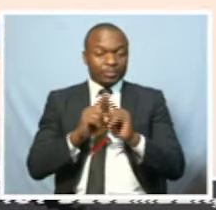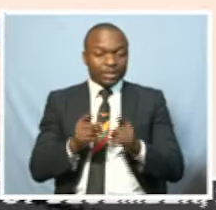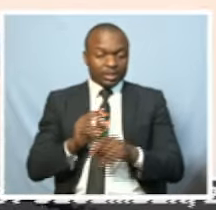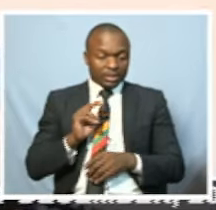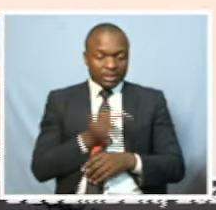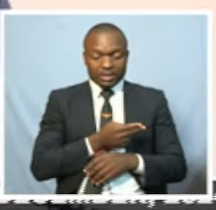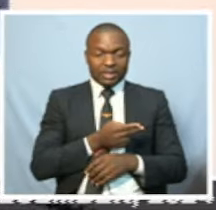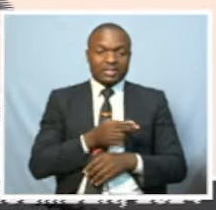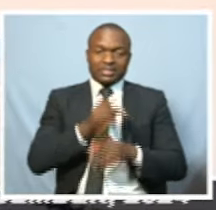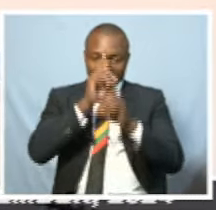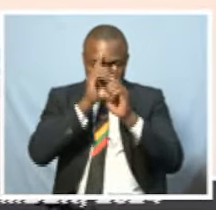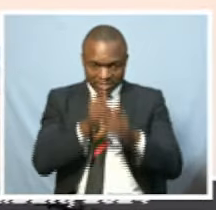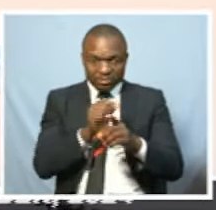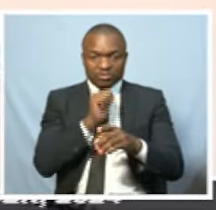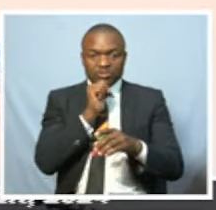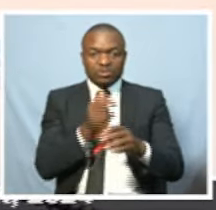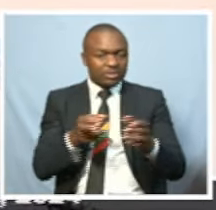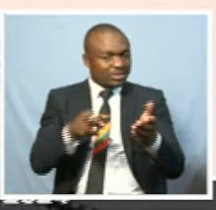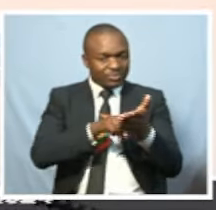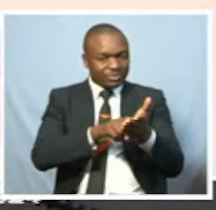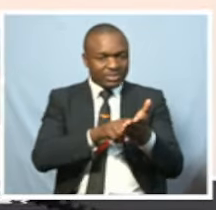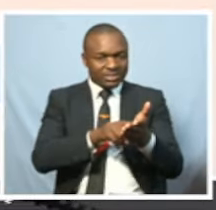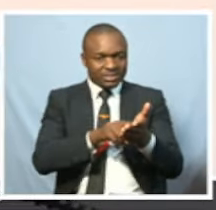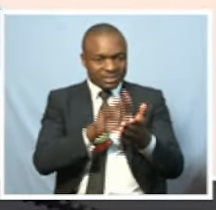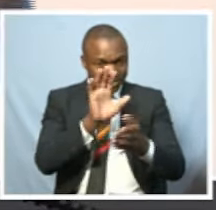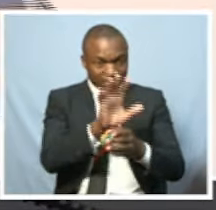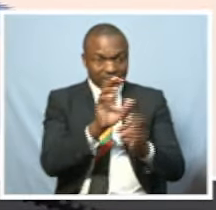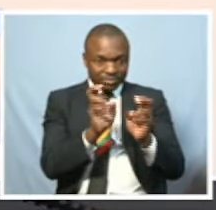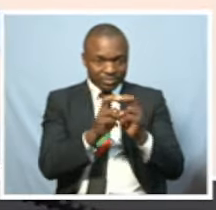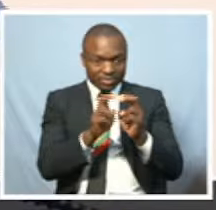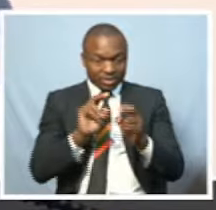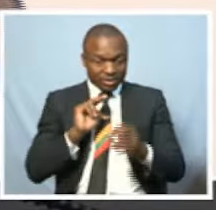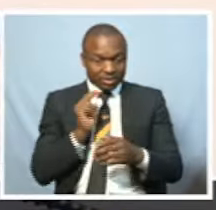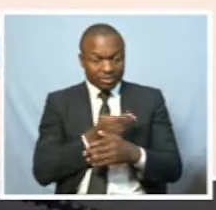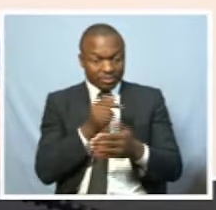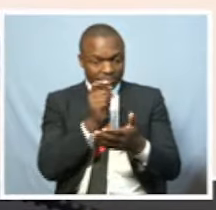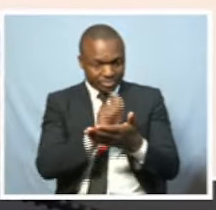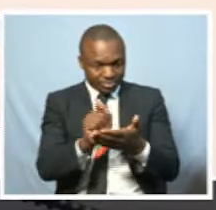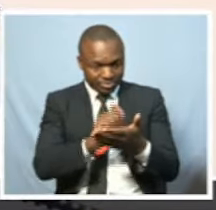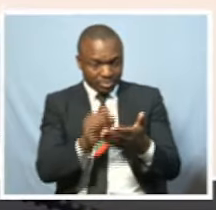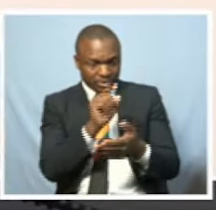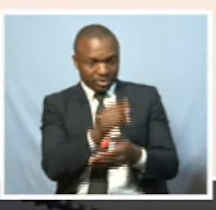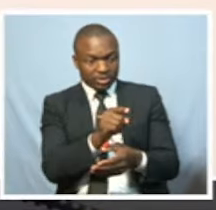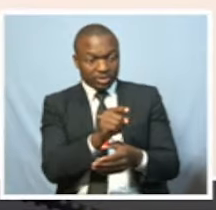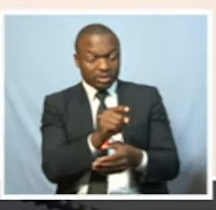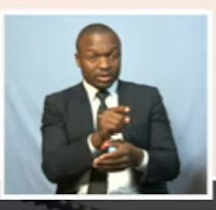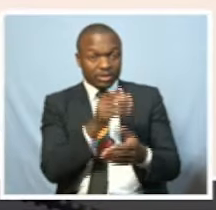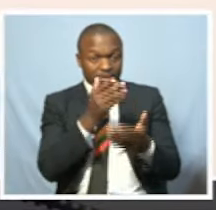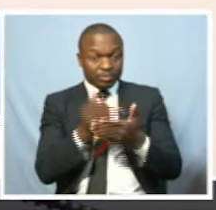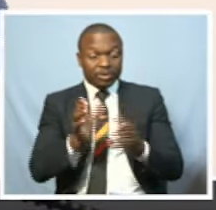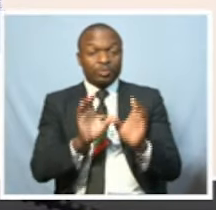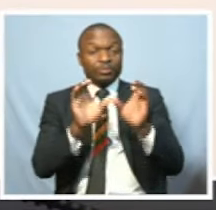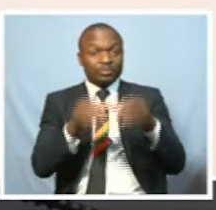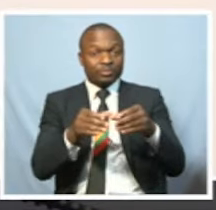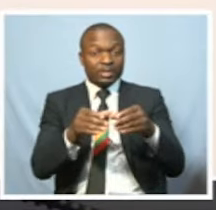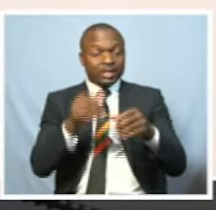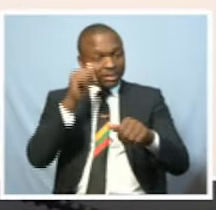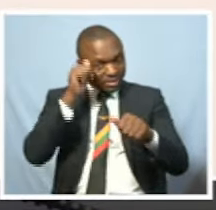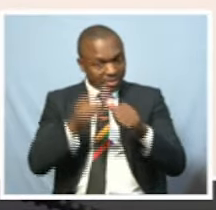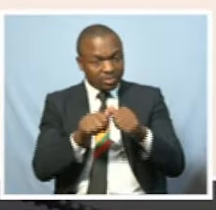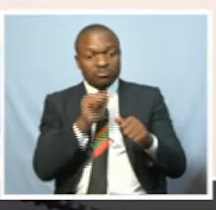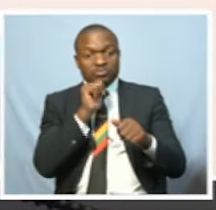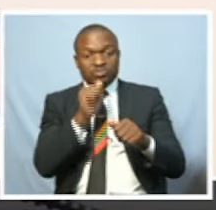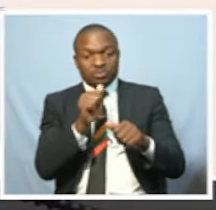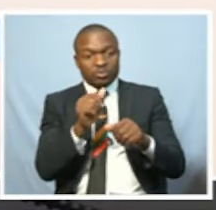step not to renew his contract, and then we wrote to him to inform him that the procurement committee has resolved not